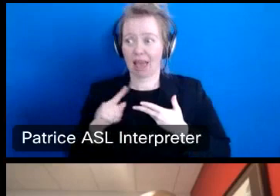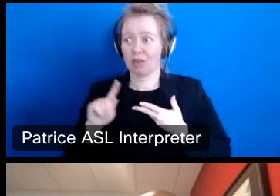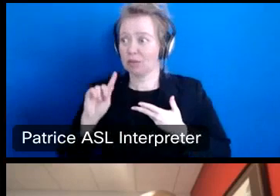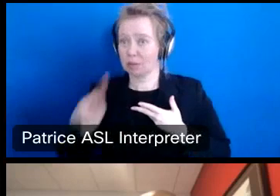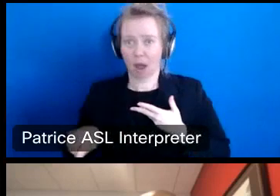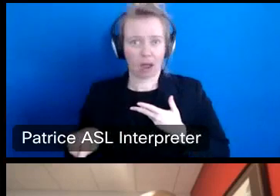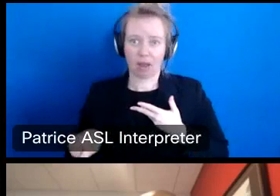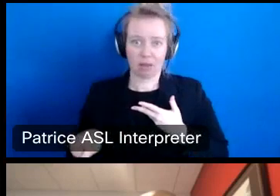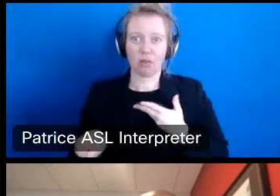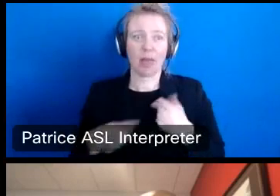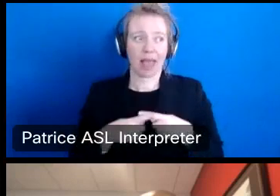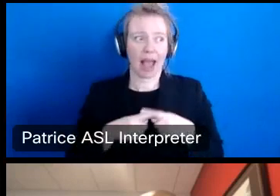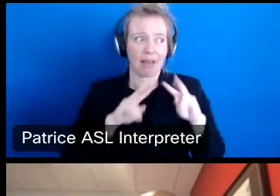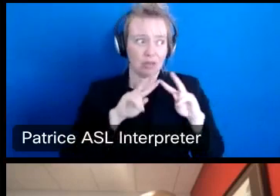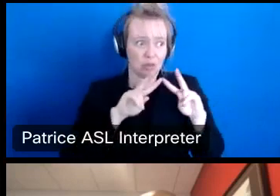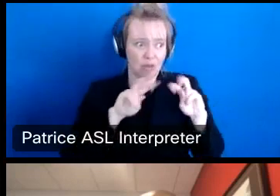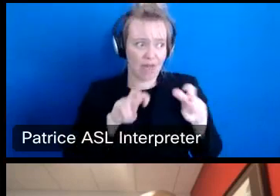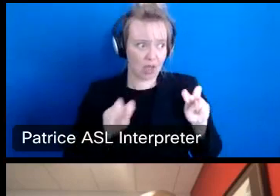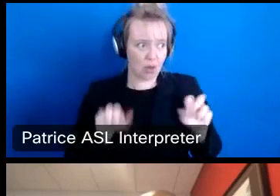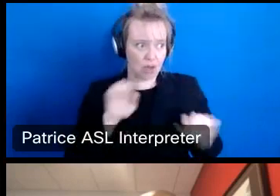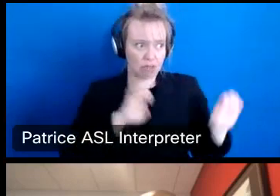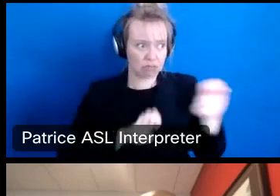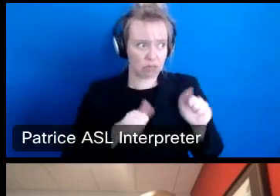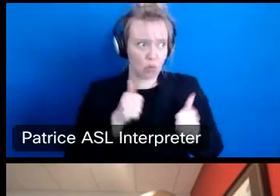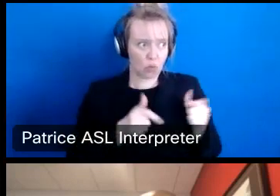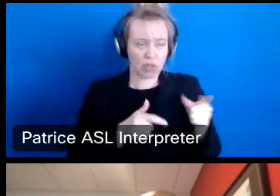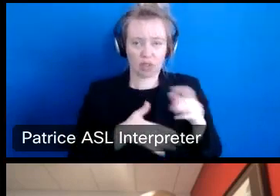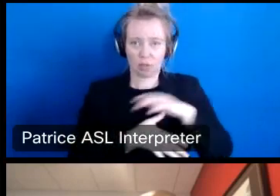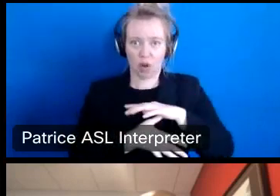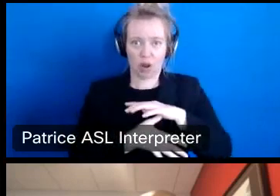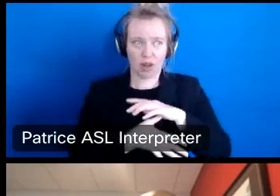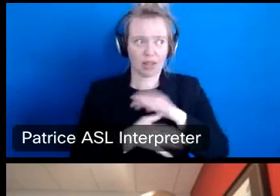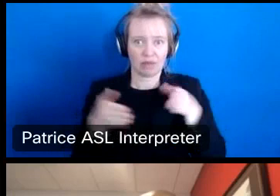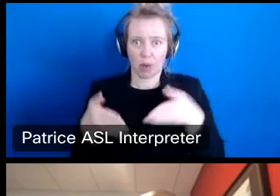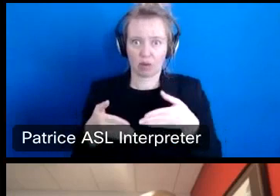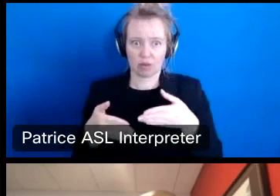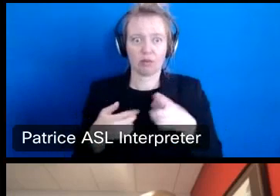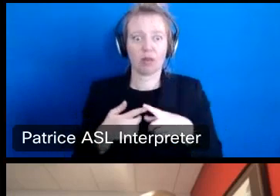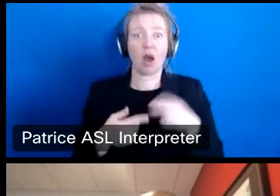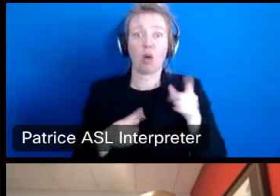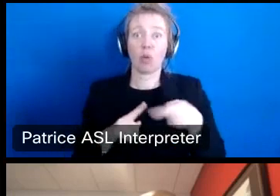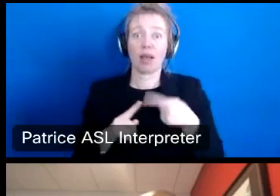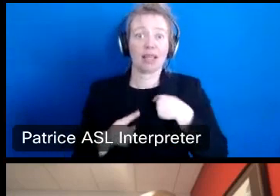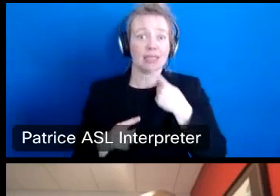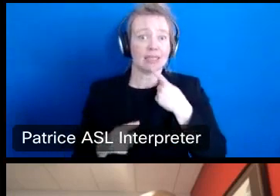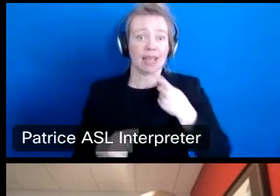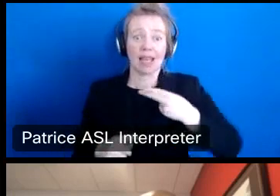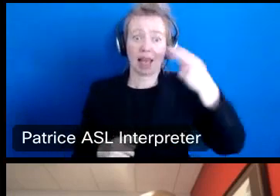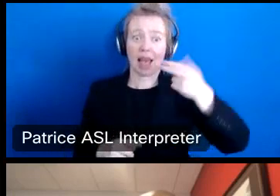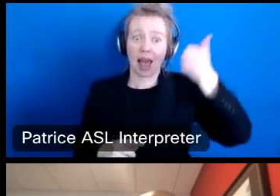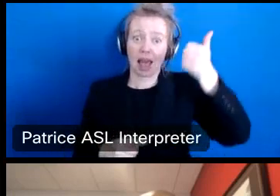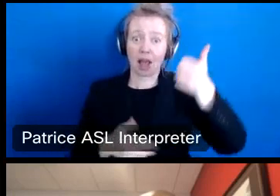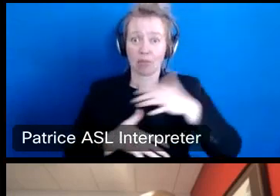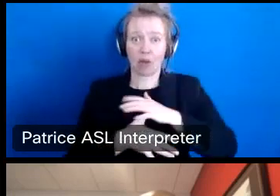in us losing sight of those higher priority locations. And when I say higher priority, this doesn't mean that other issues are not important,